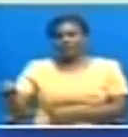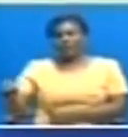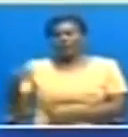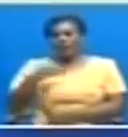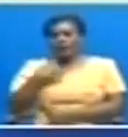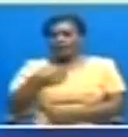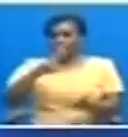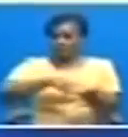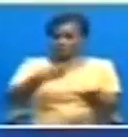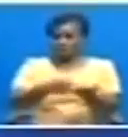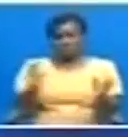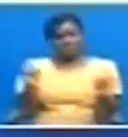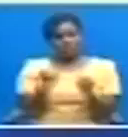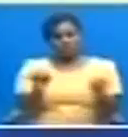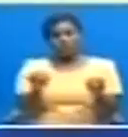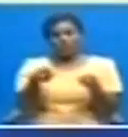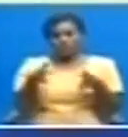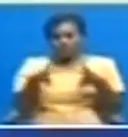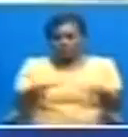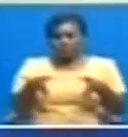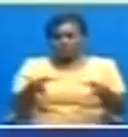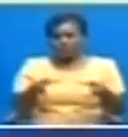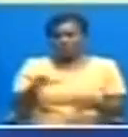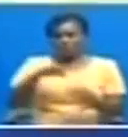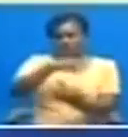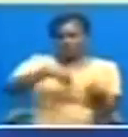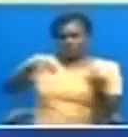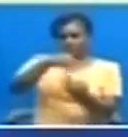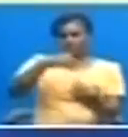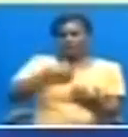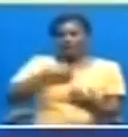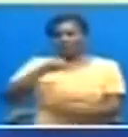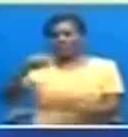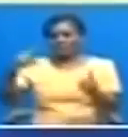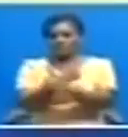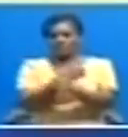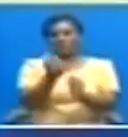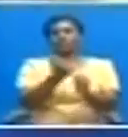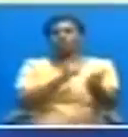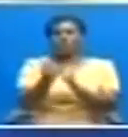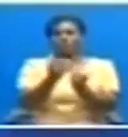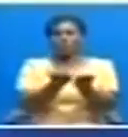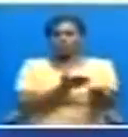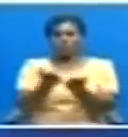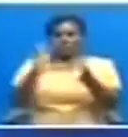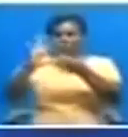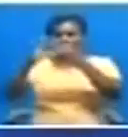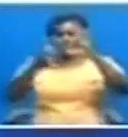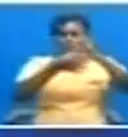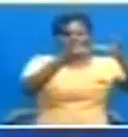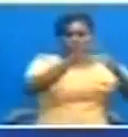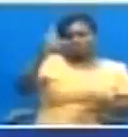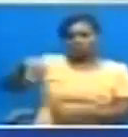have the facilities required for the game, forcing the Africa Hockey Federation to organize a separate tournament in South Africa to serve as the Olympics